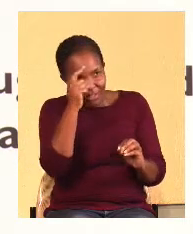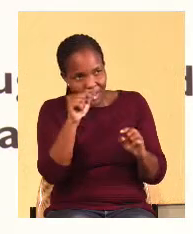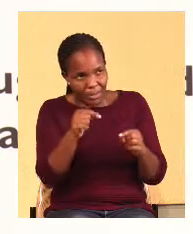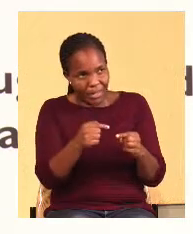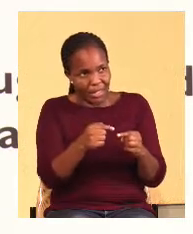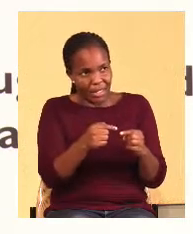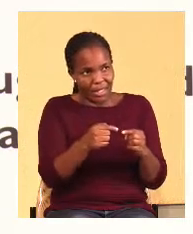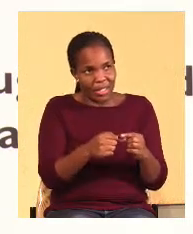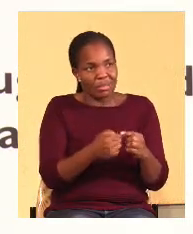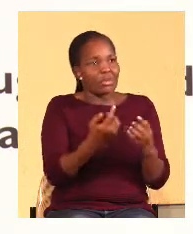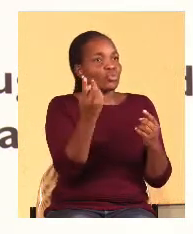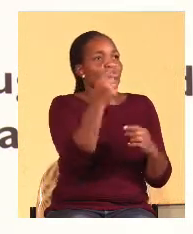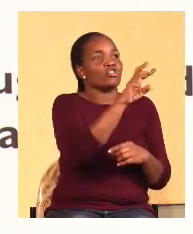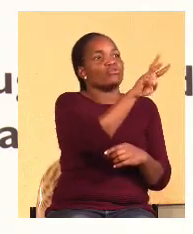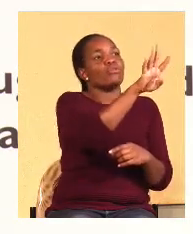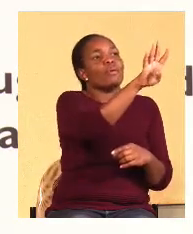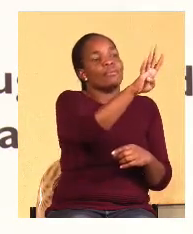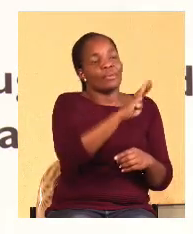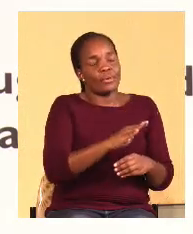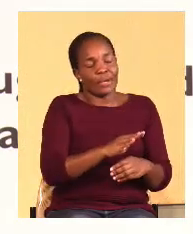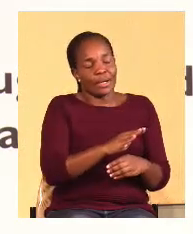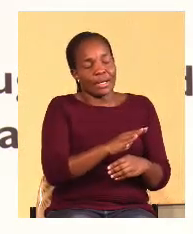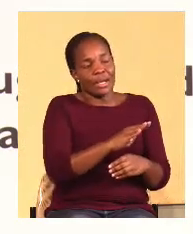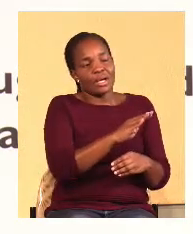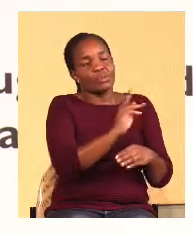elsewhere. In Woomanbrock, for example, close to